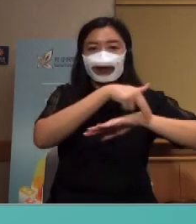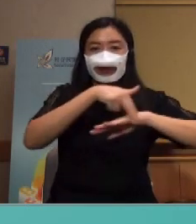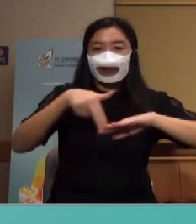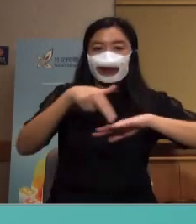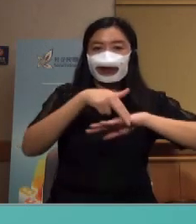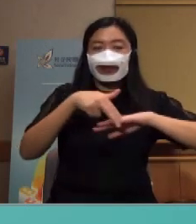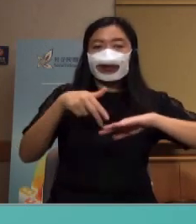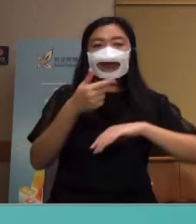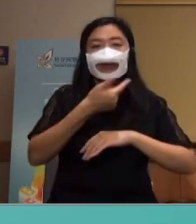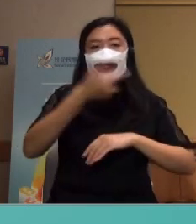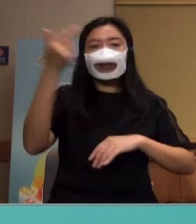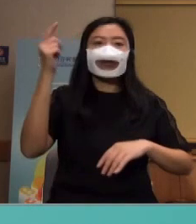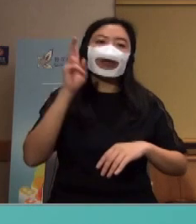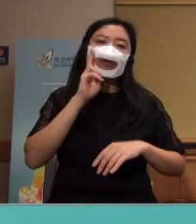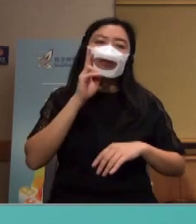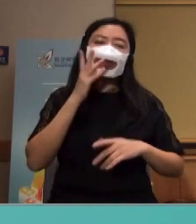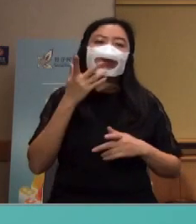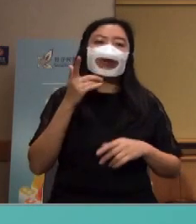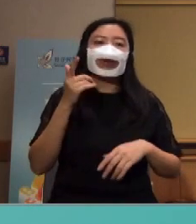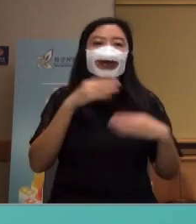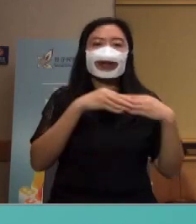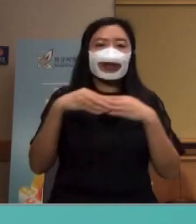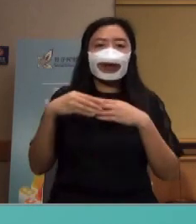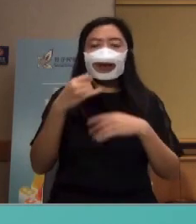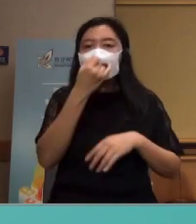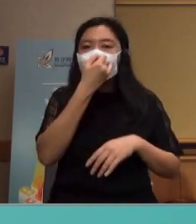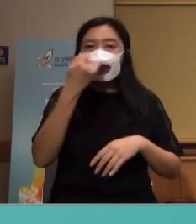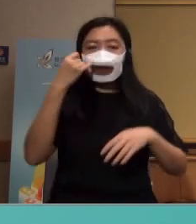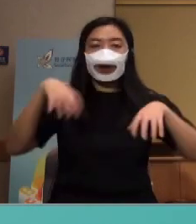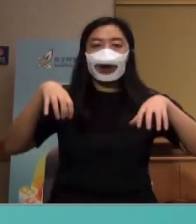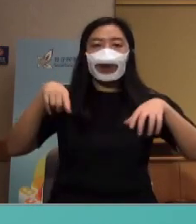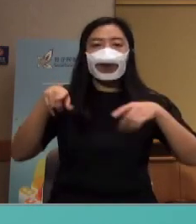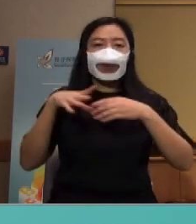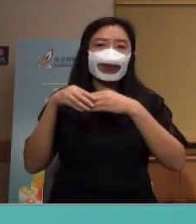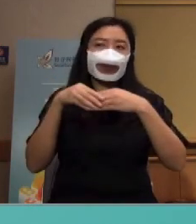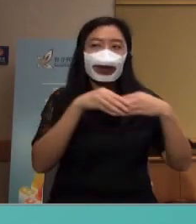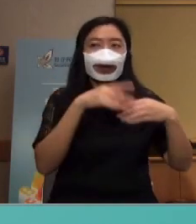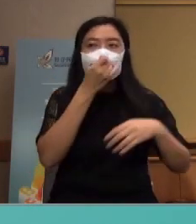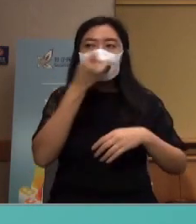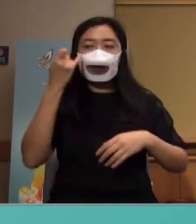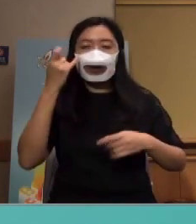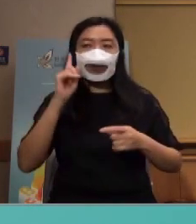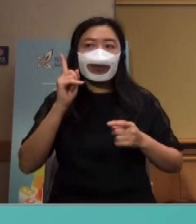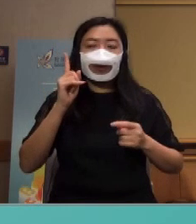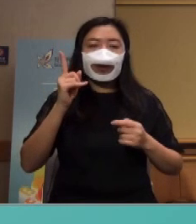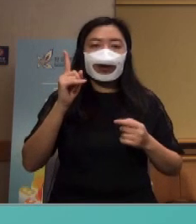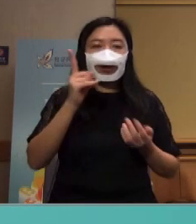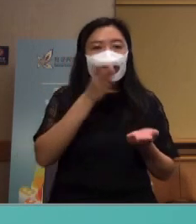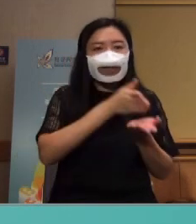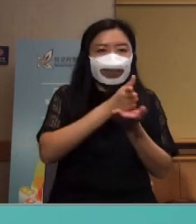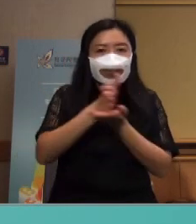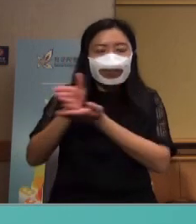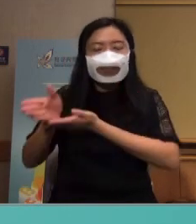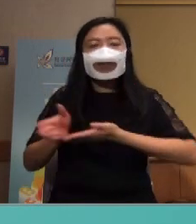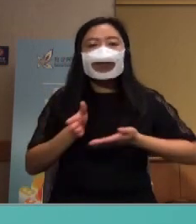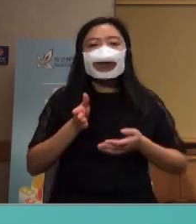around over the city. So this is the design come from. So you can see this is our launch. We launched the day